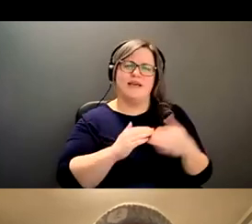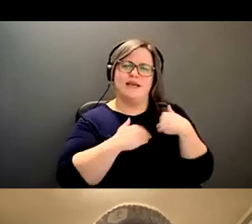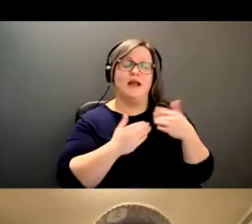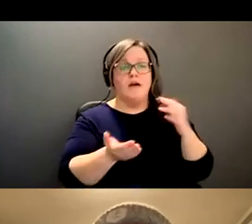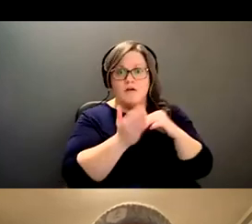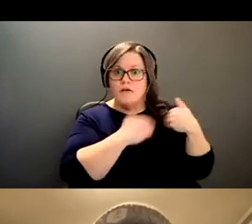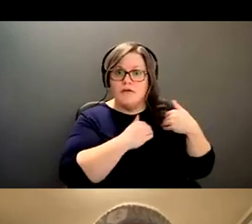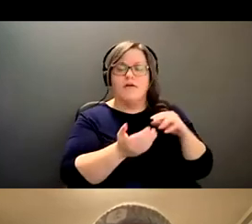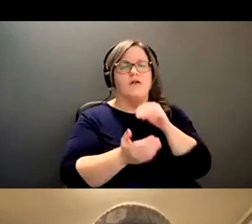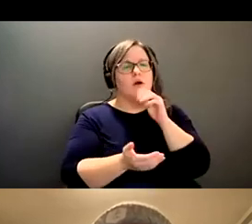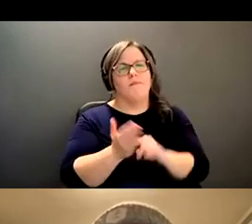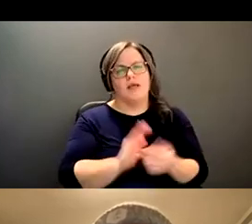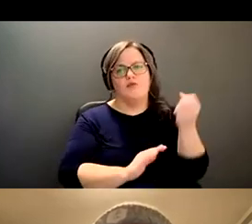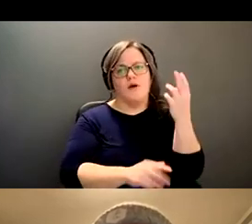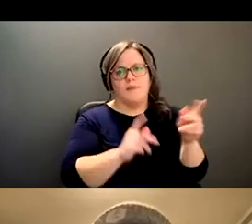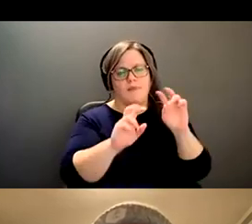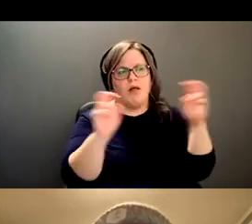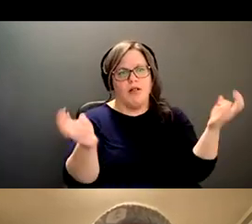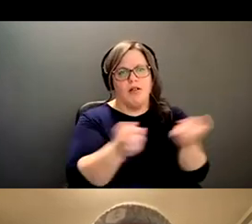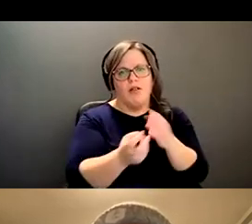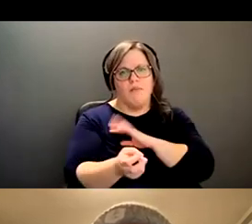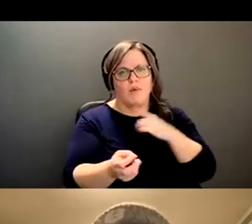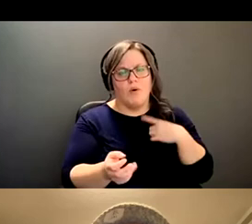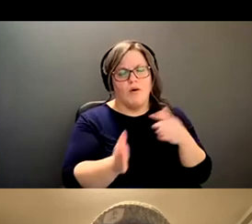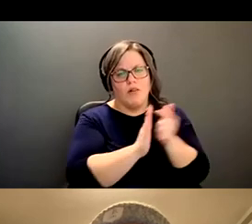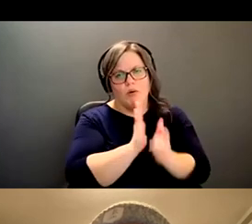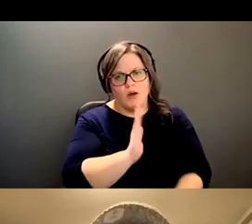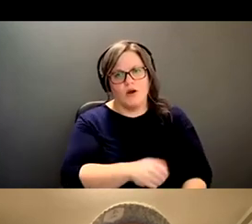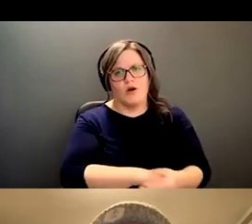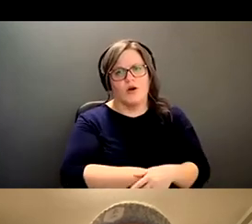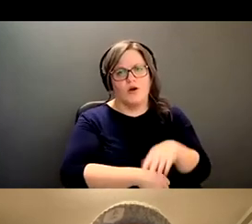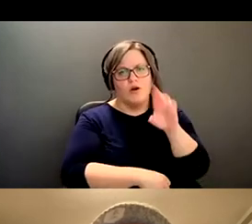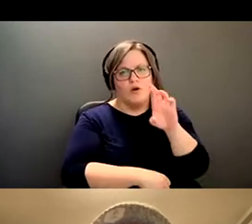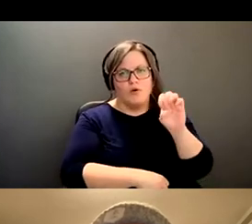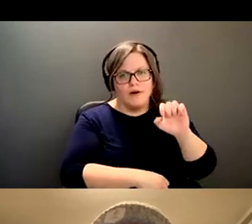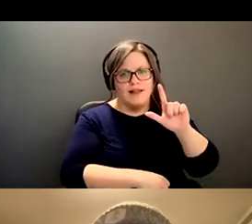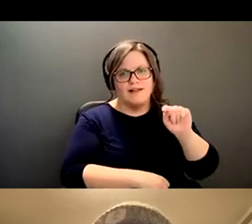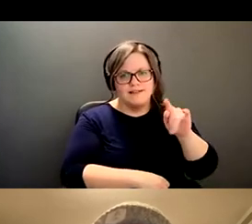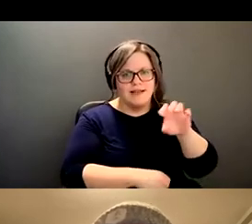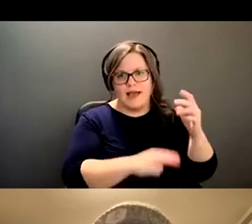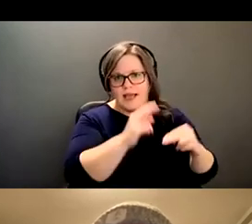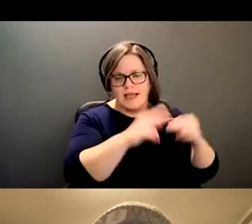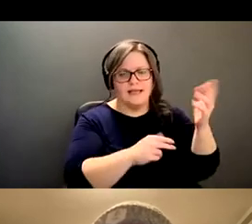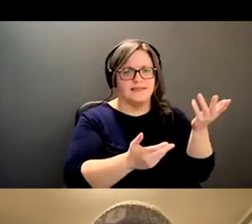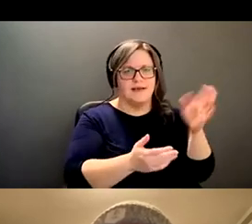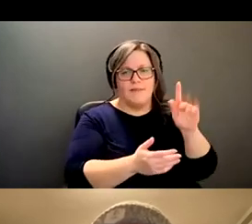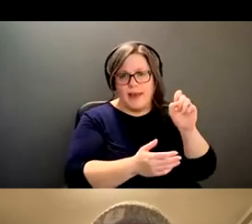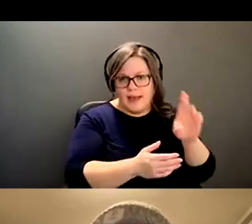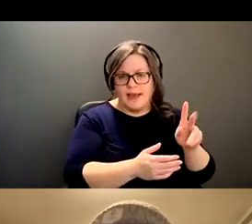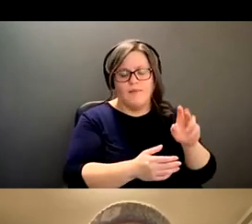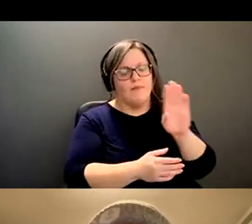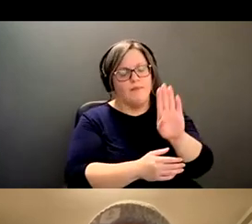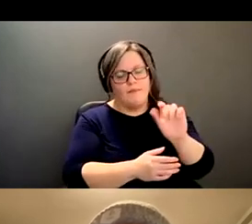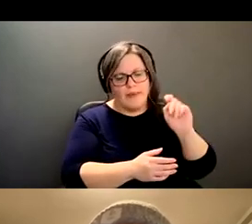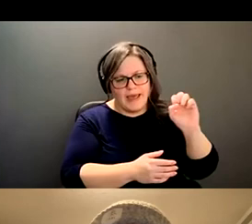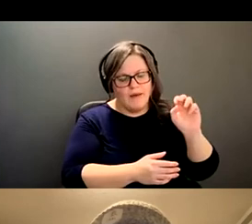12 that consists of lawyers, you know, real estate professionals, or bankers or financiers. It can be other people. It